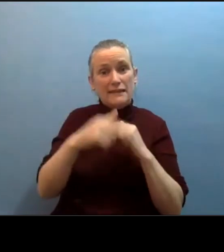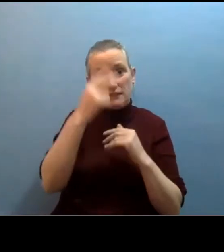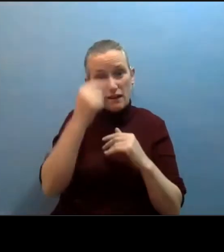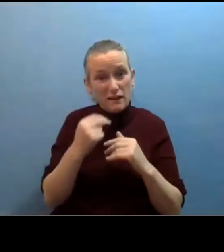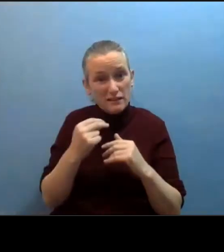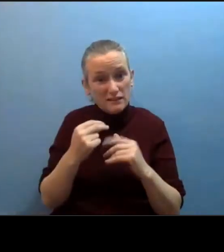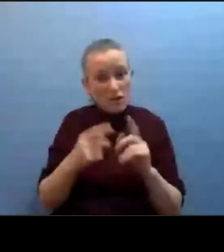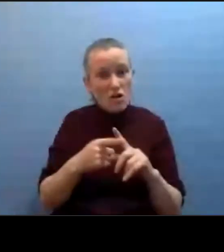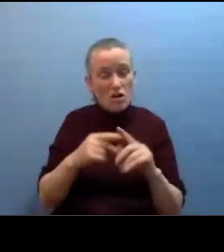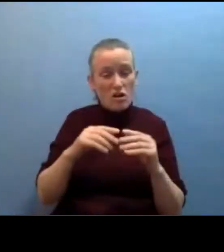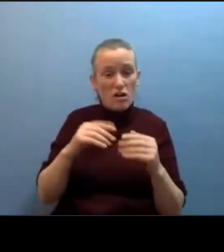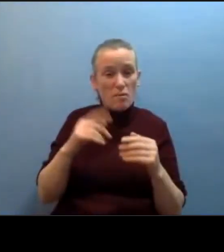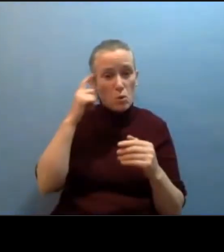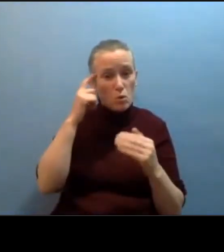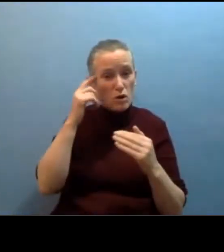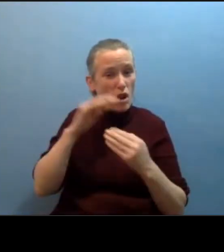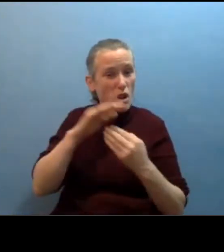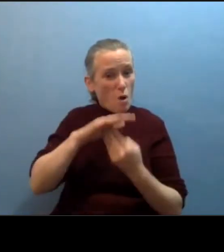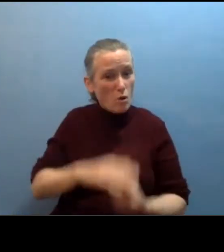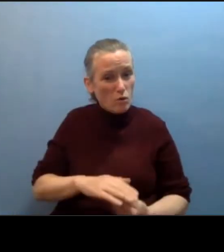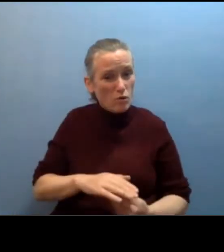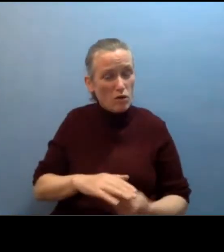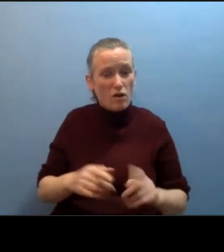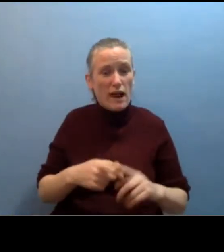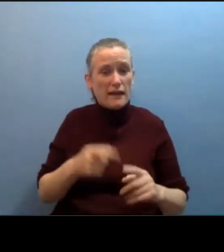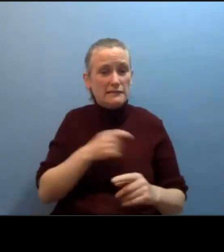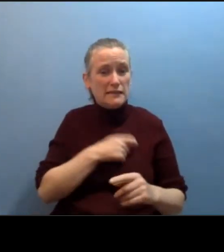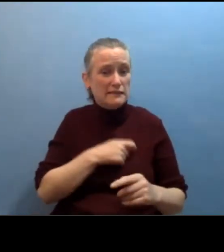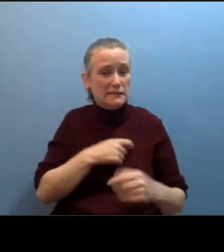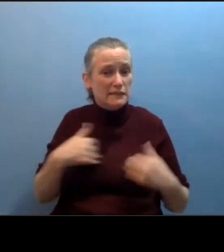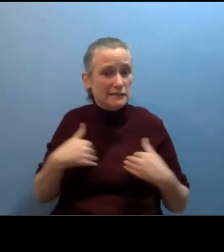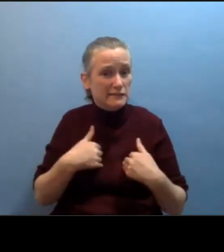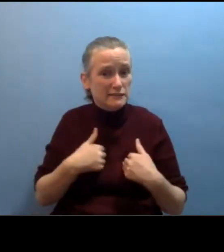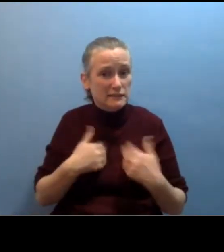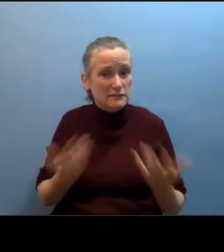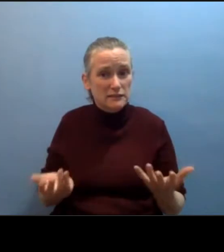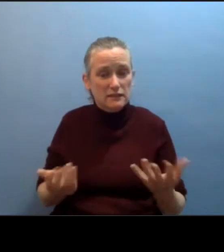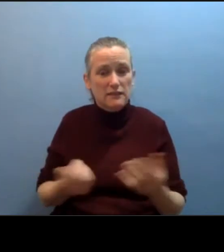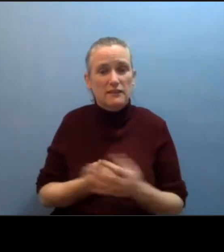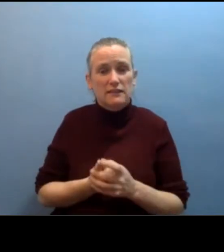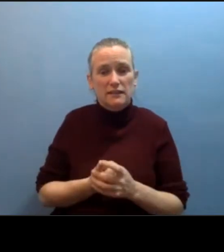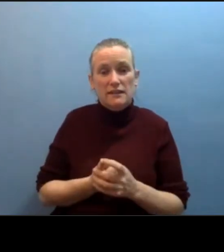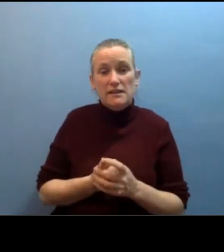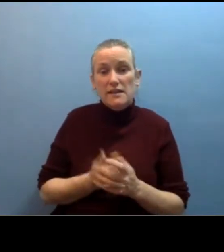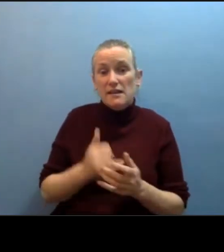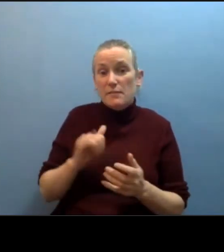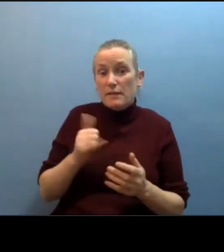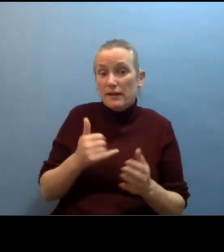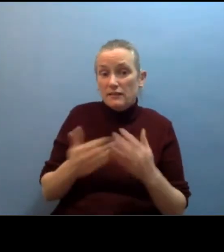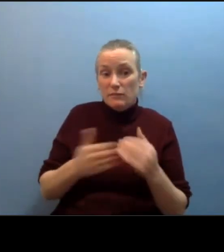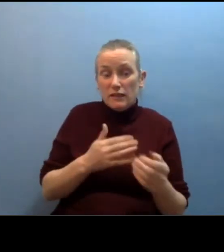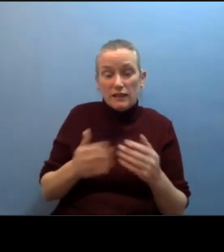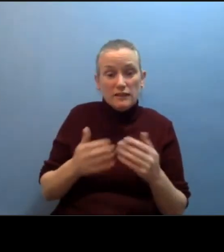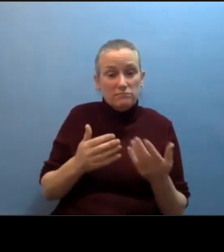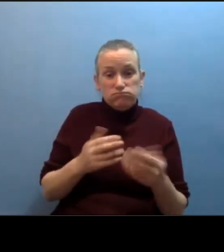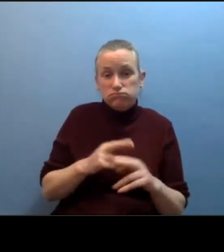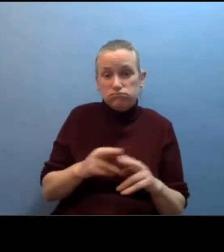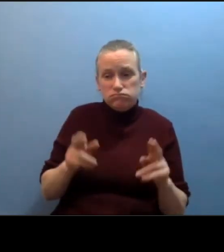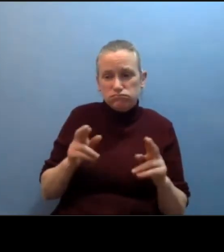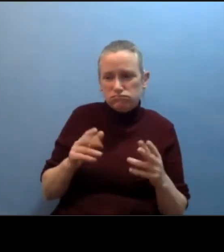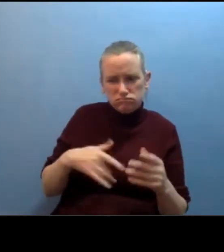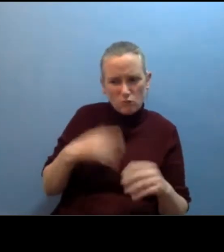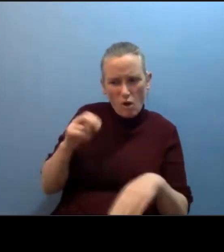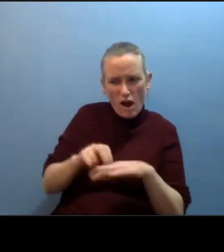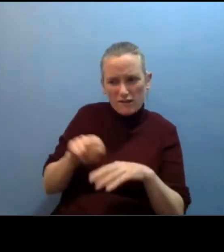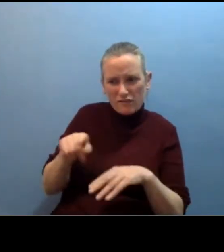or anxiety, as you've mentioned? It seems like, you know, there could be something going on, and it would be worth having a chat with him.